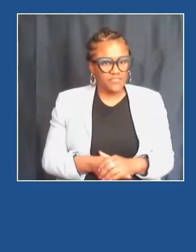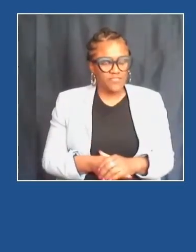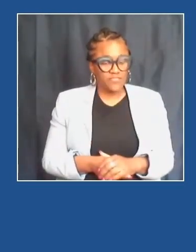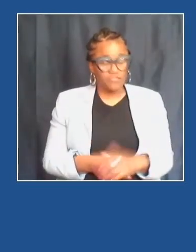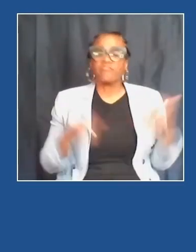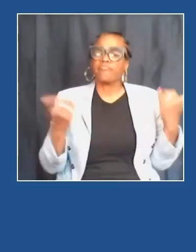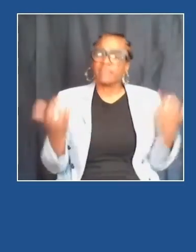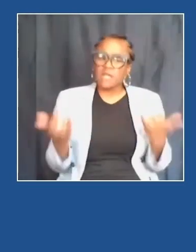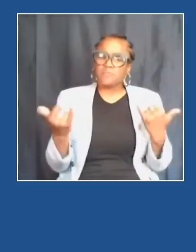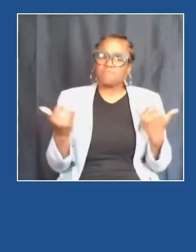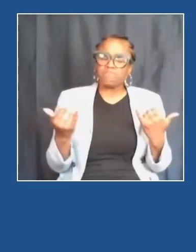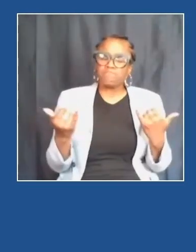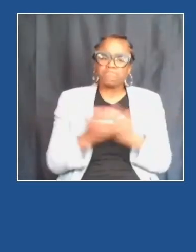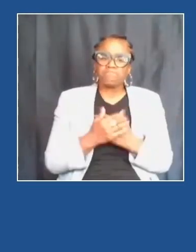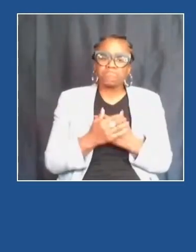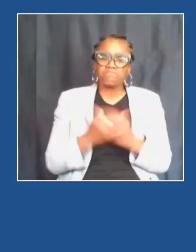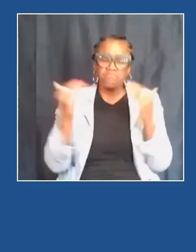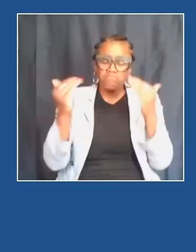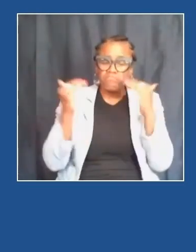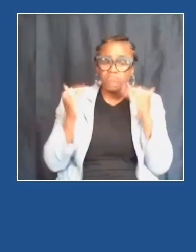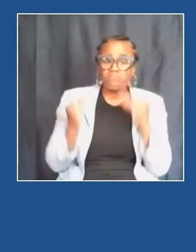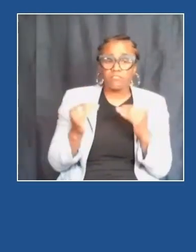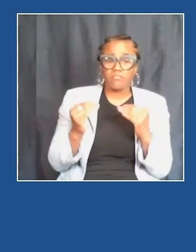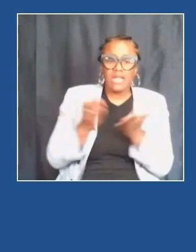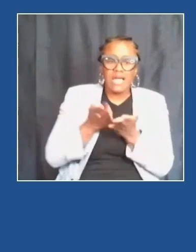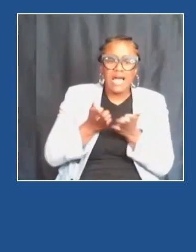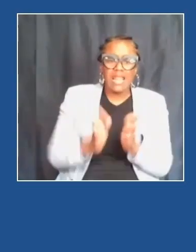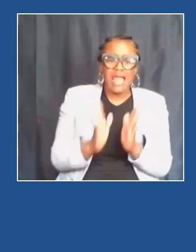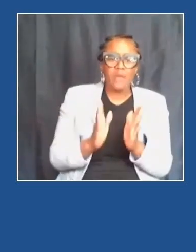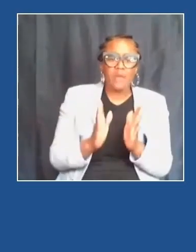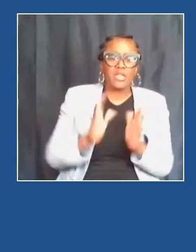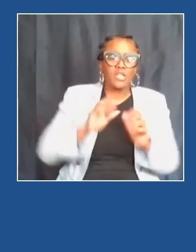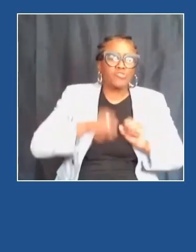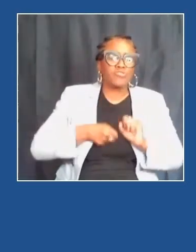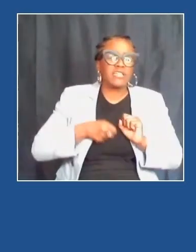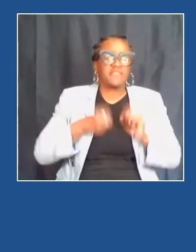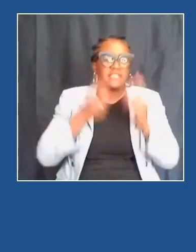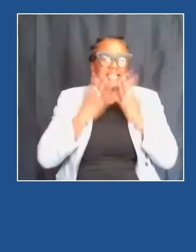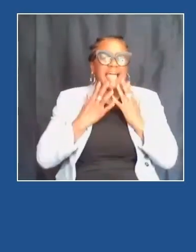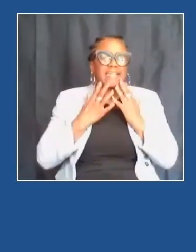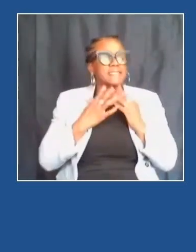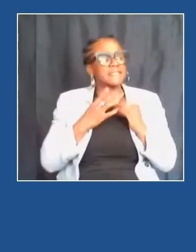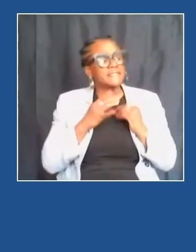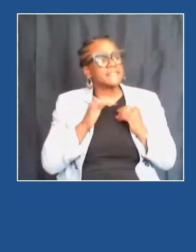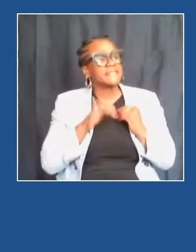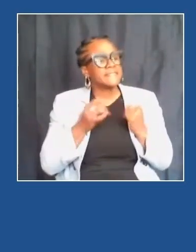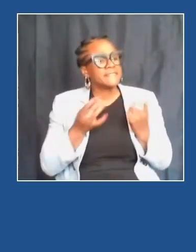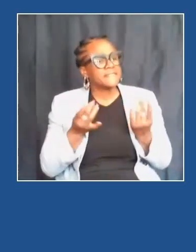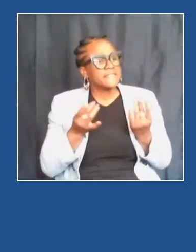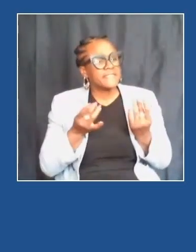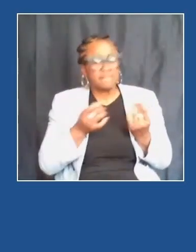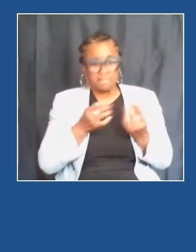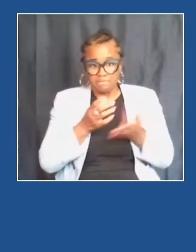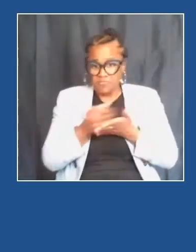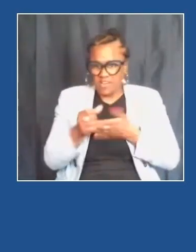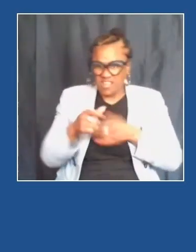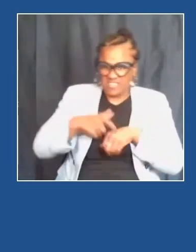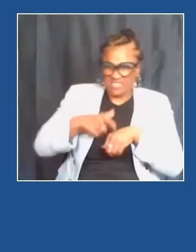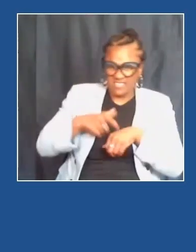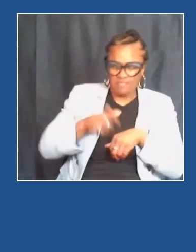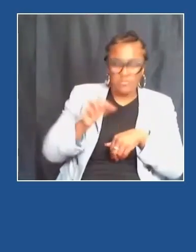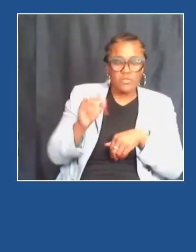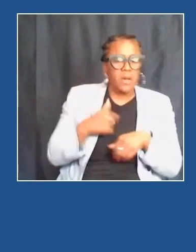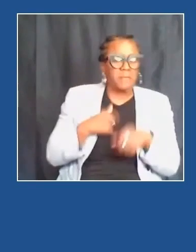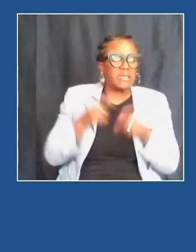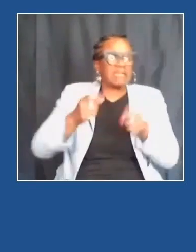Now, the next piece here, allowing grief and sadness, is very tricky, and I don't have a lot of time, so I'm going to give